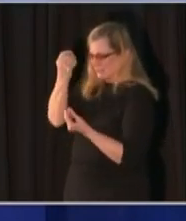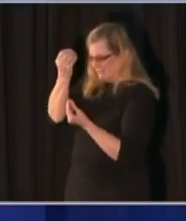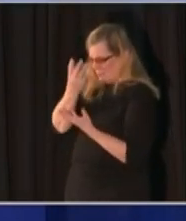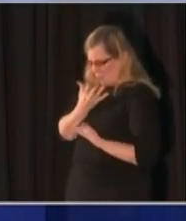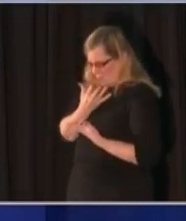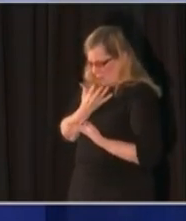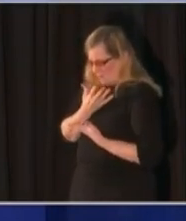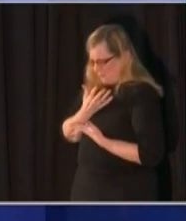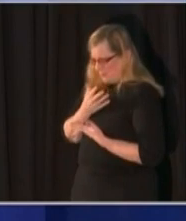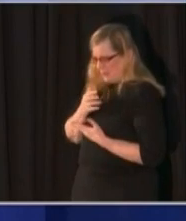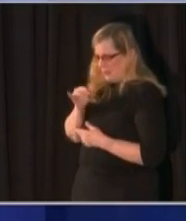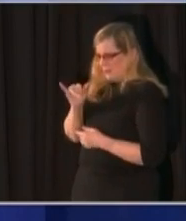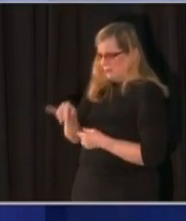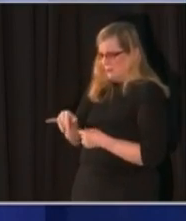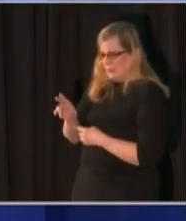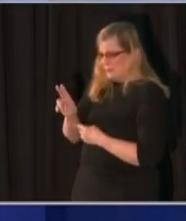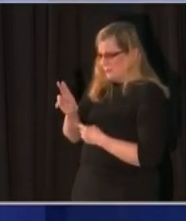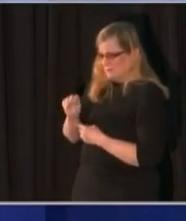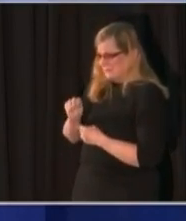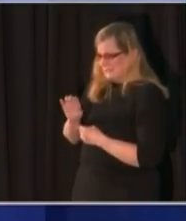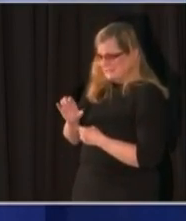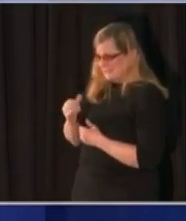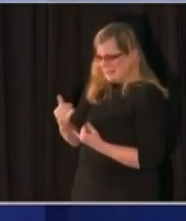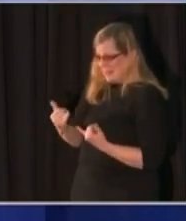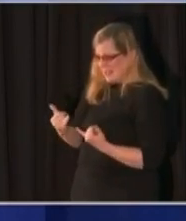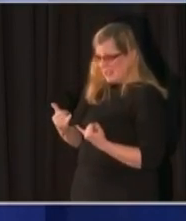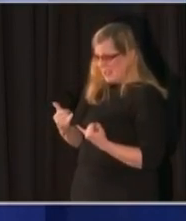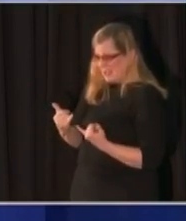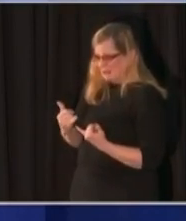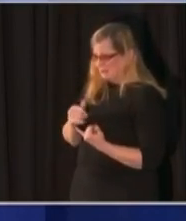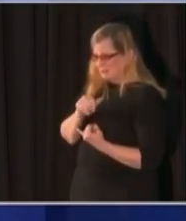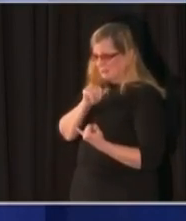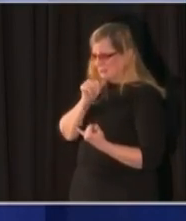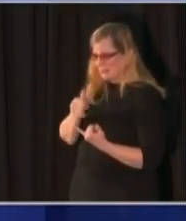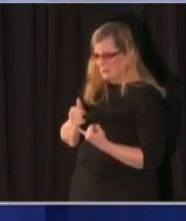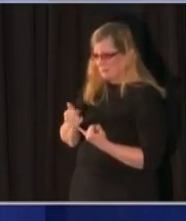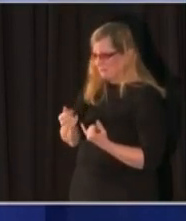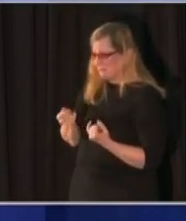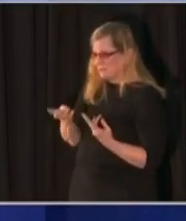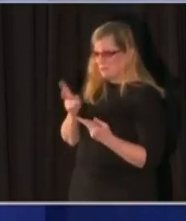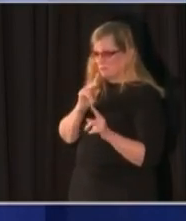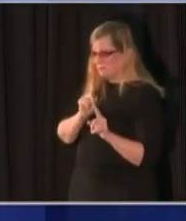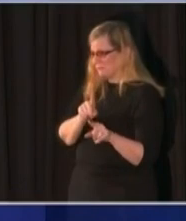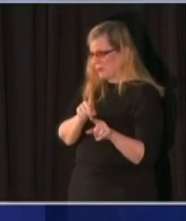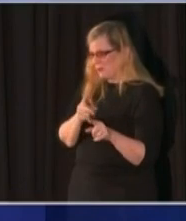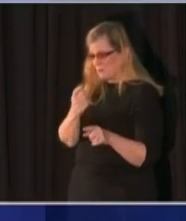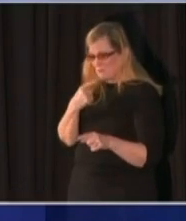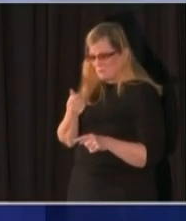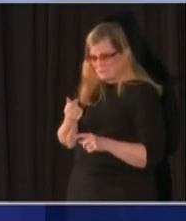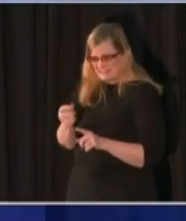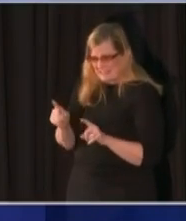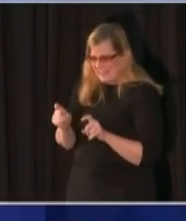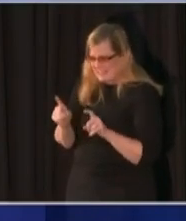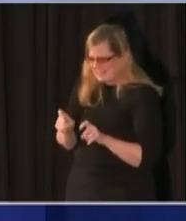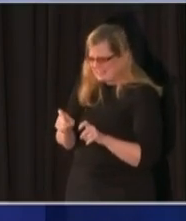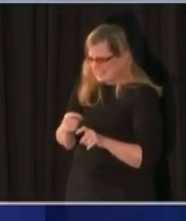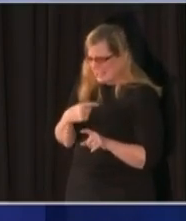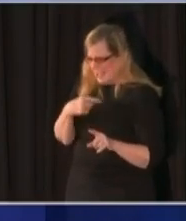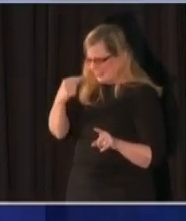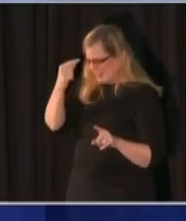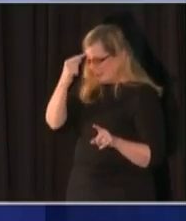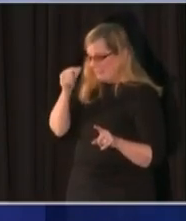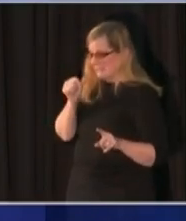undersubscribed for the number of people who could go to UMC yesterday. I think we had 200 appointments